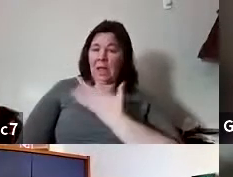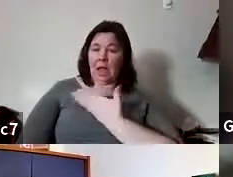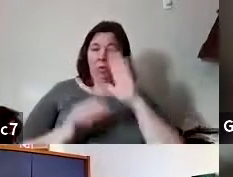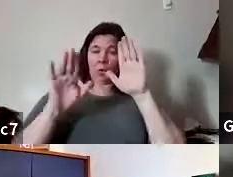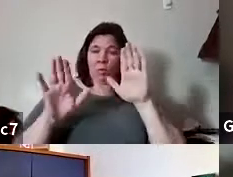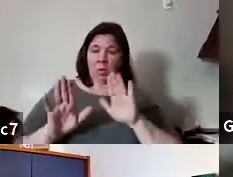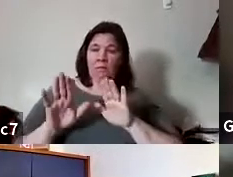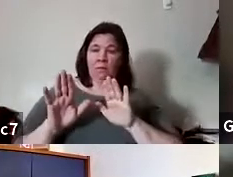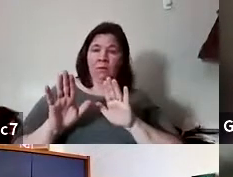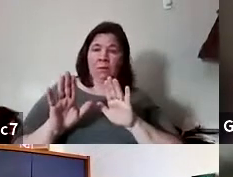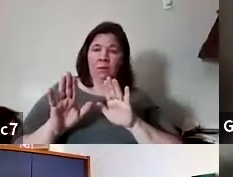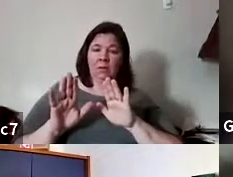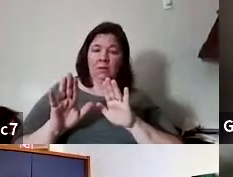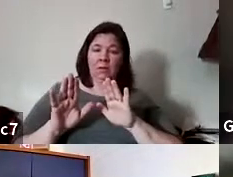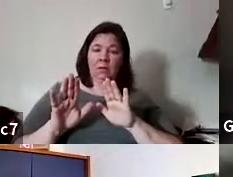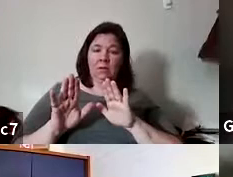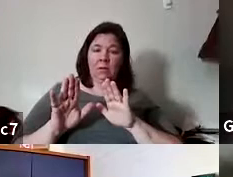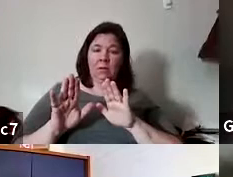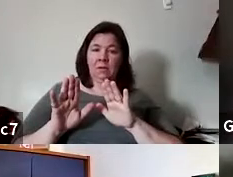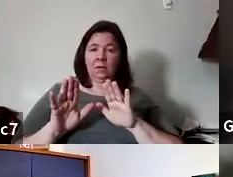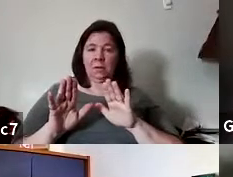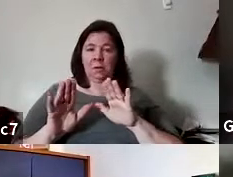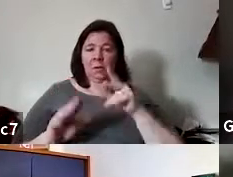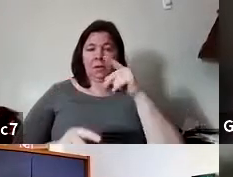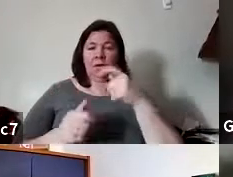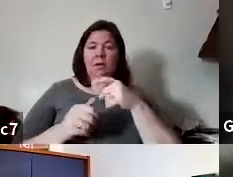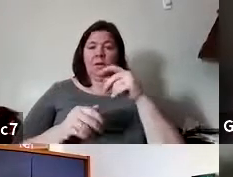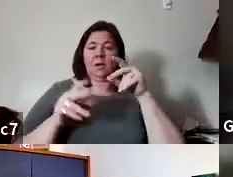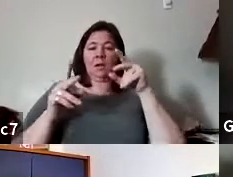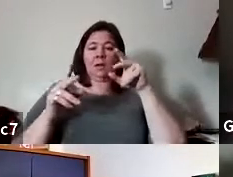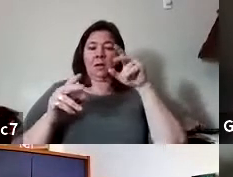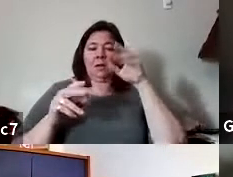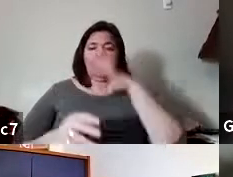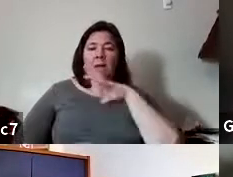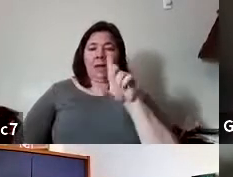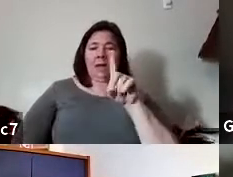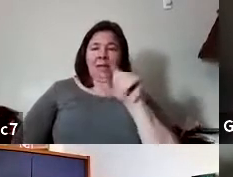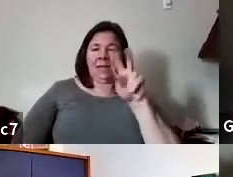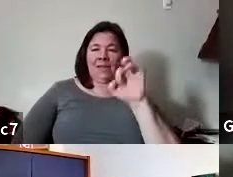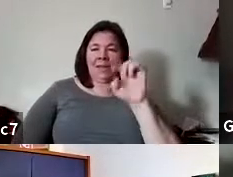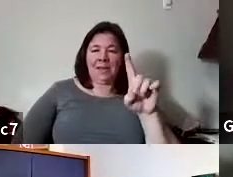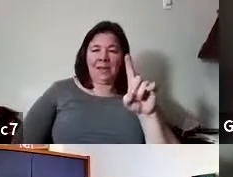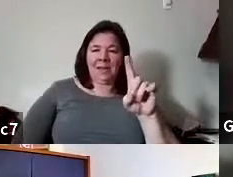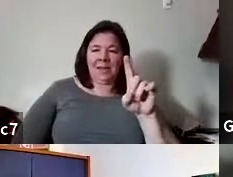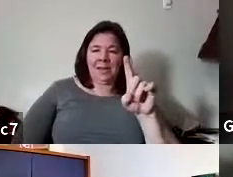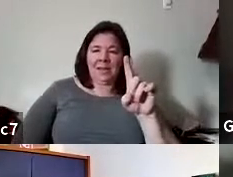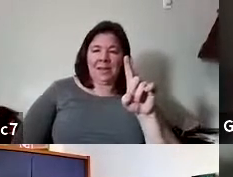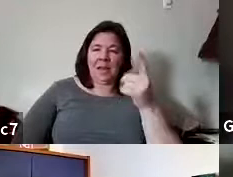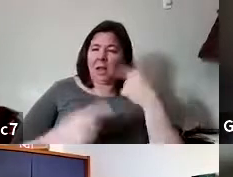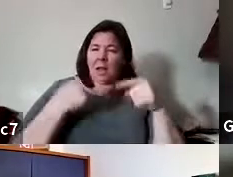wonderful heart, David from Papua New Guinea? Come on down, David. Come on